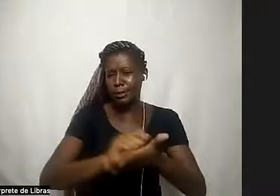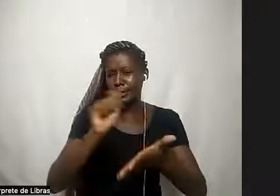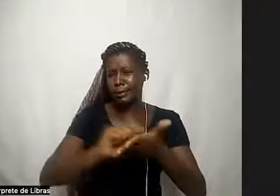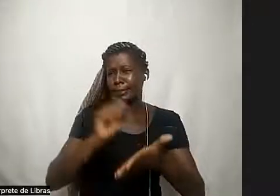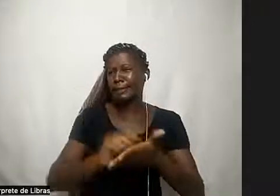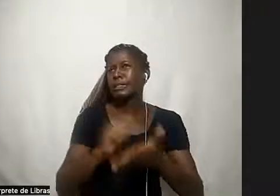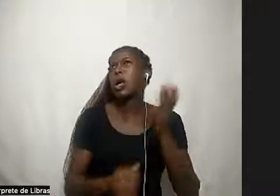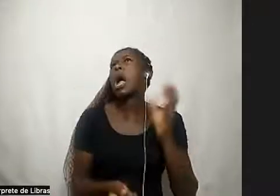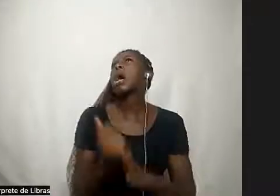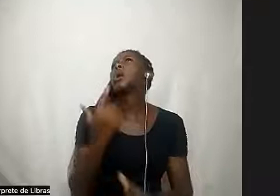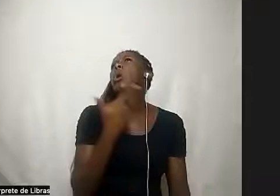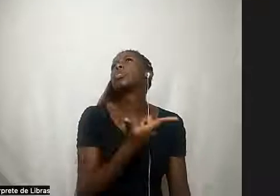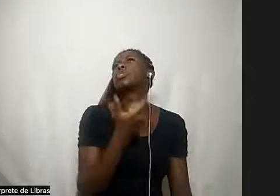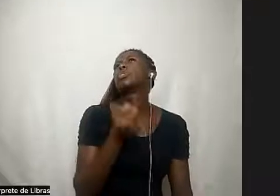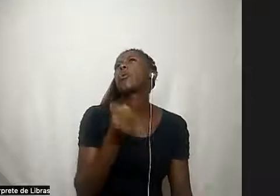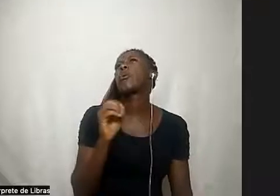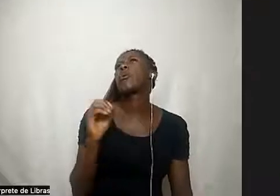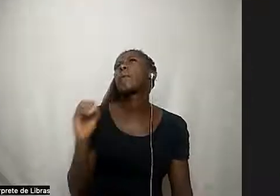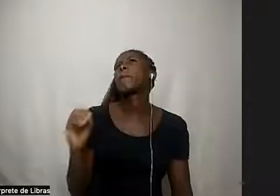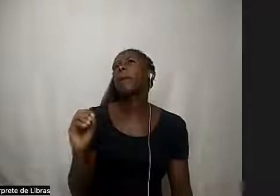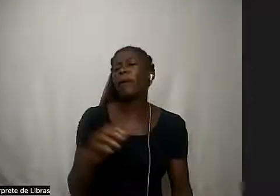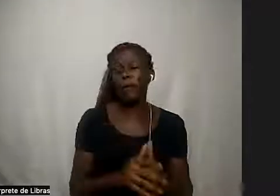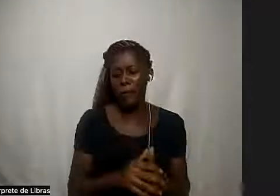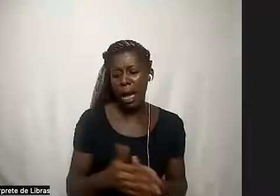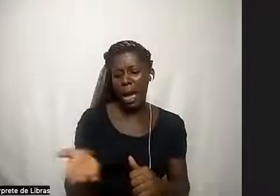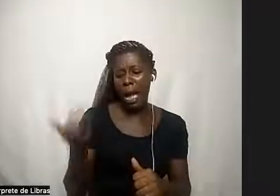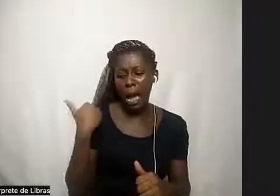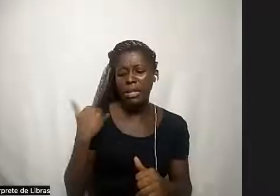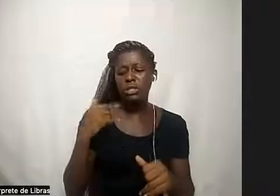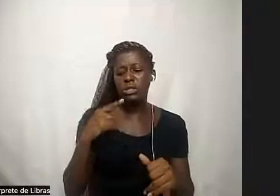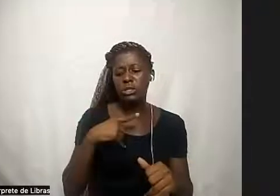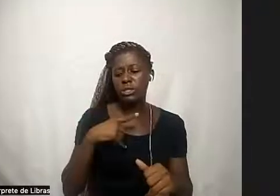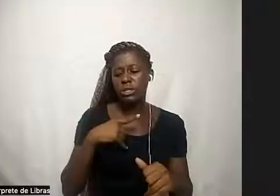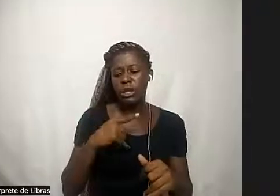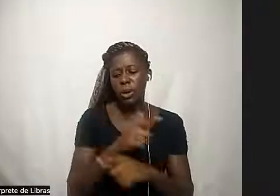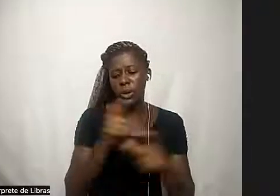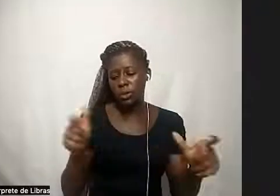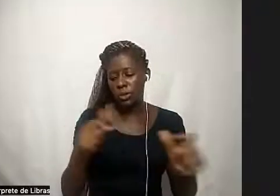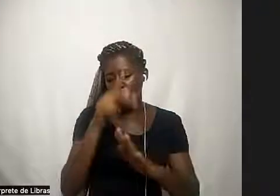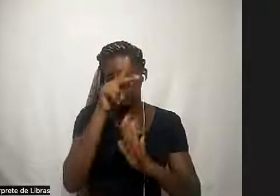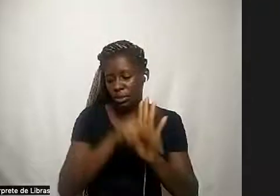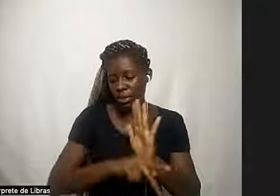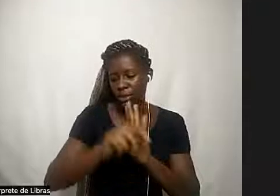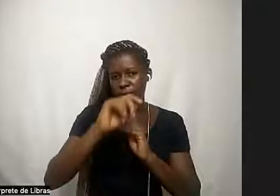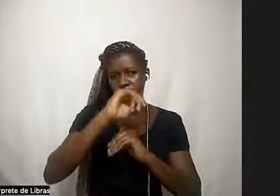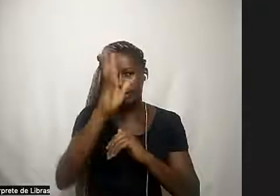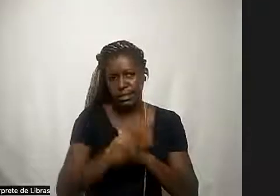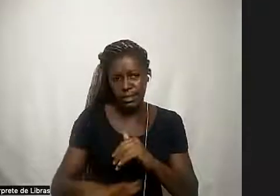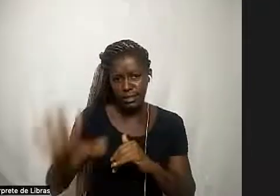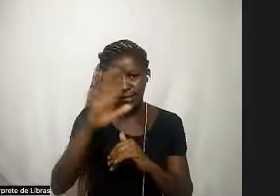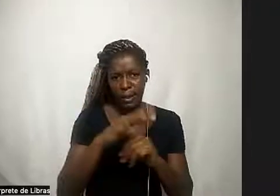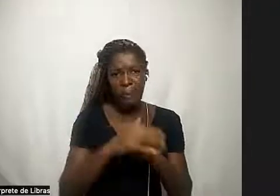produced in the year 2000. It was even before the other type of documents.